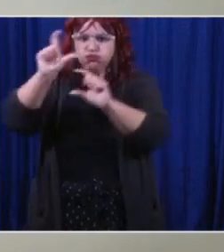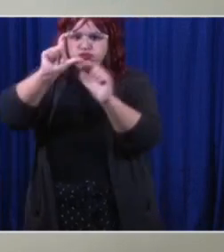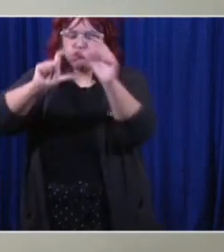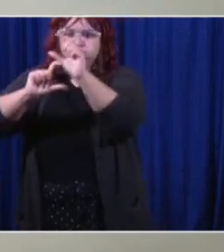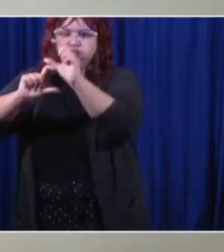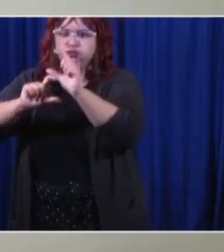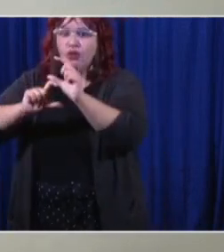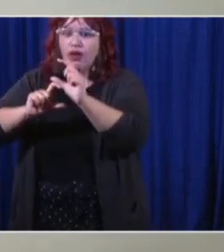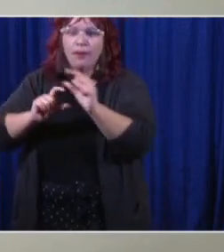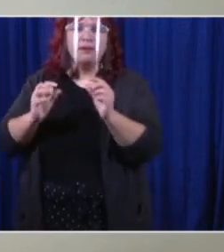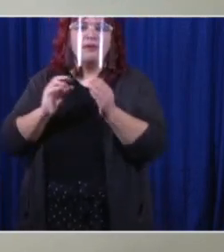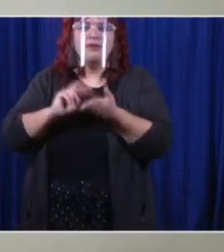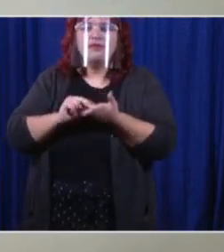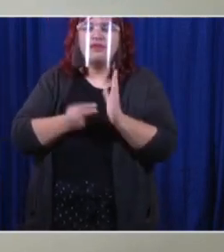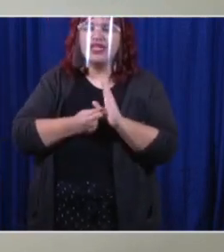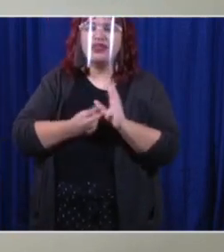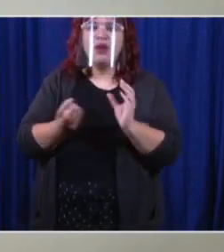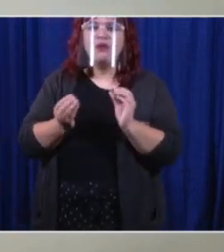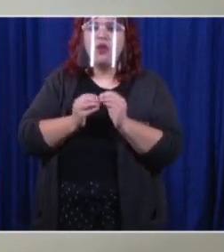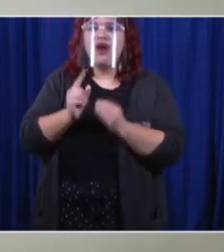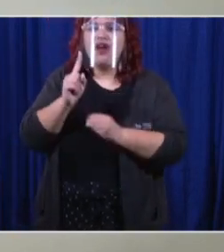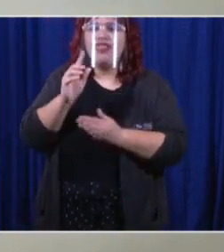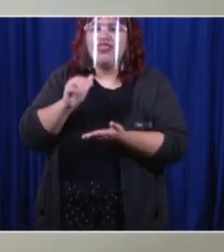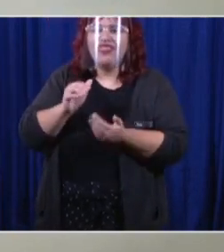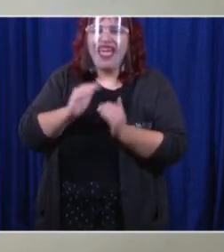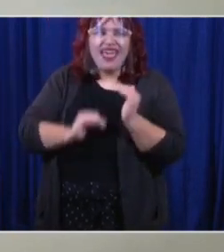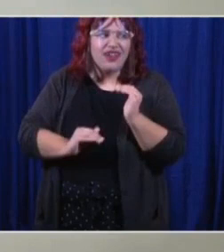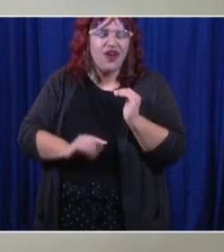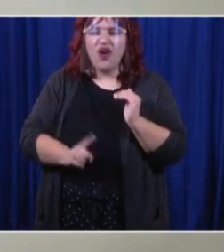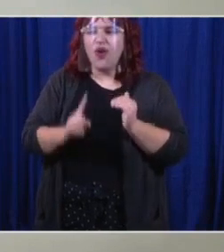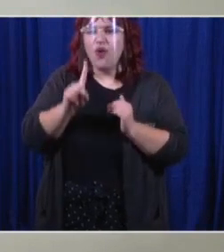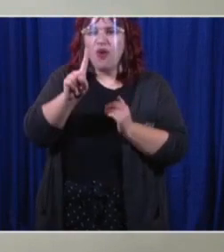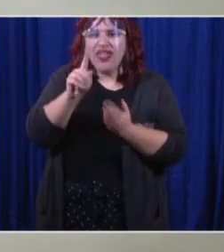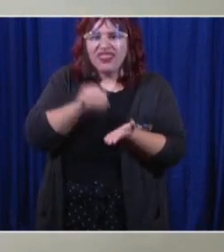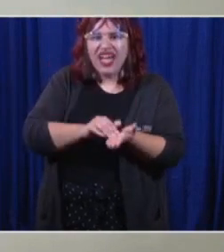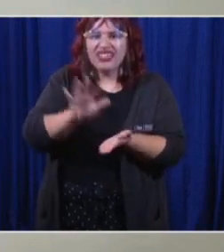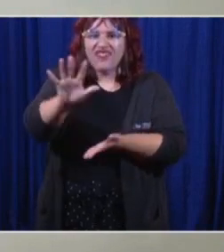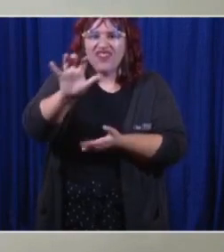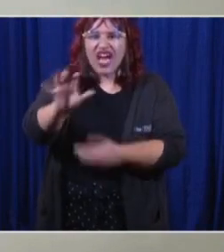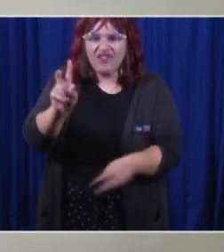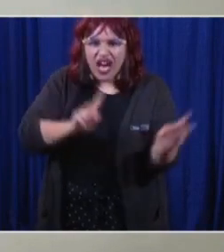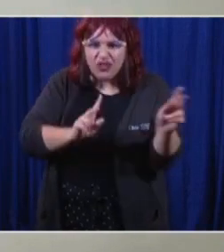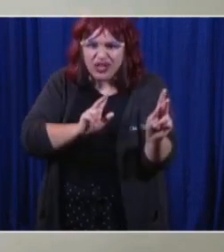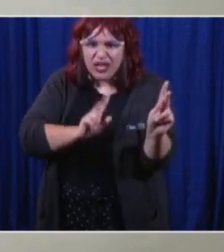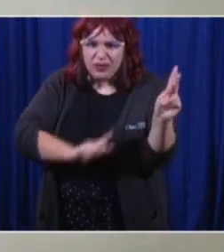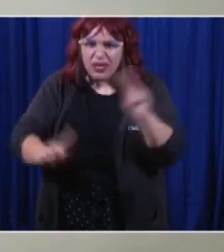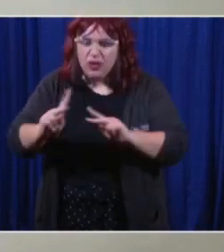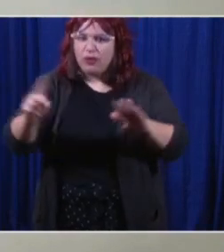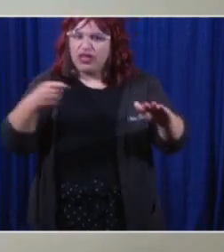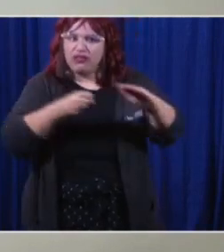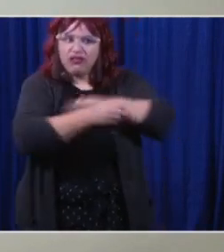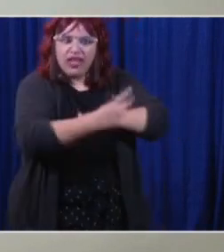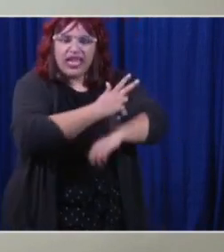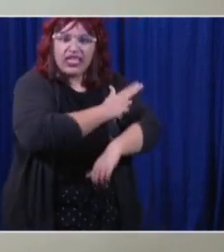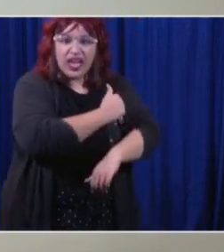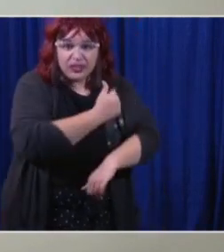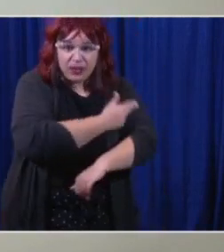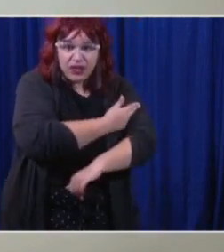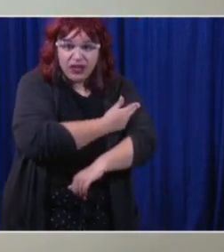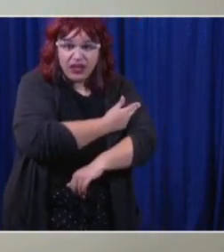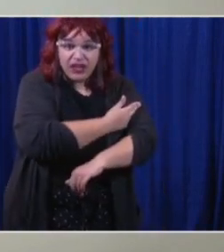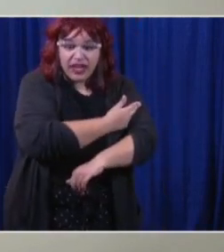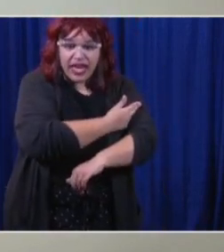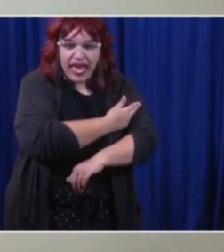we would see over 1,500 patients in the region during that time period. It is at that point that you start